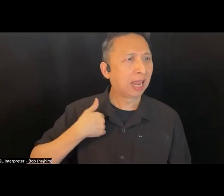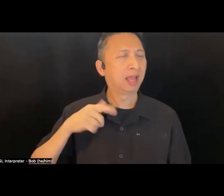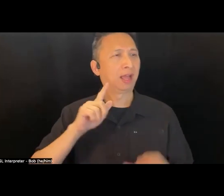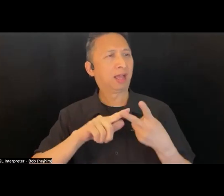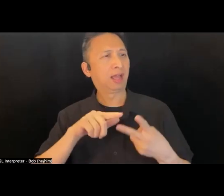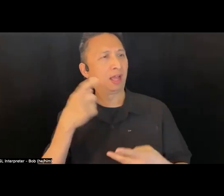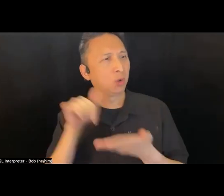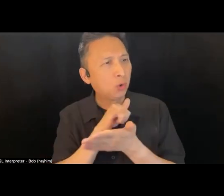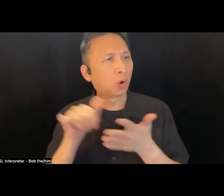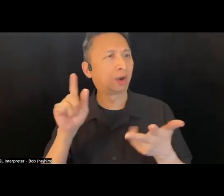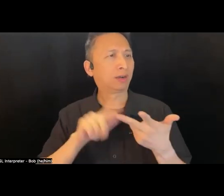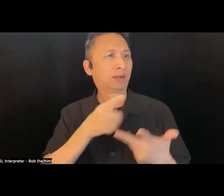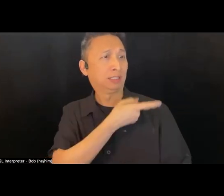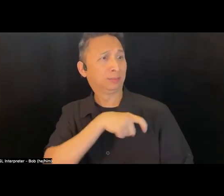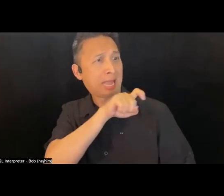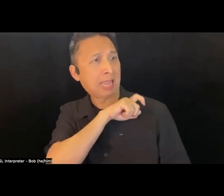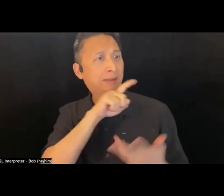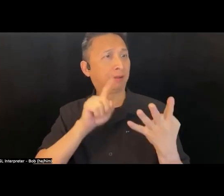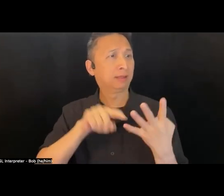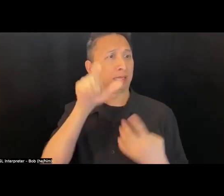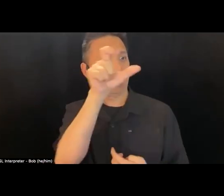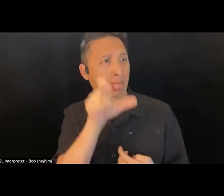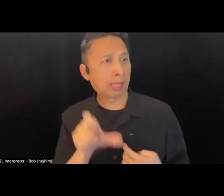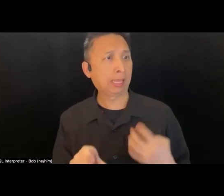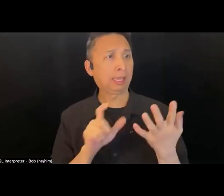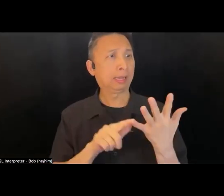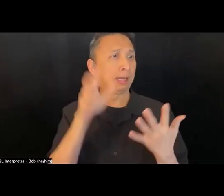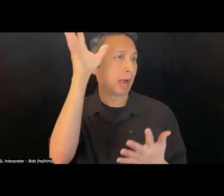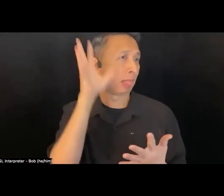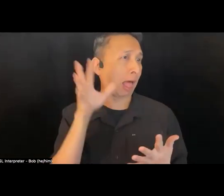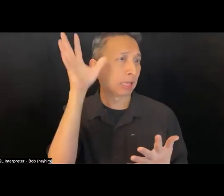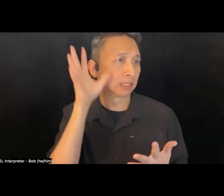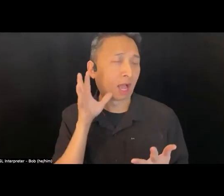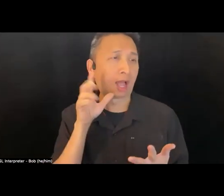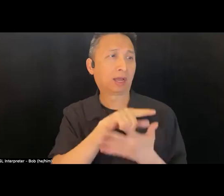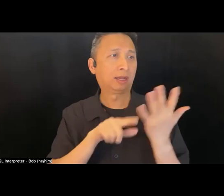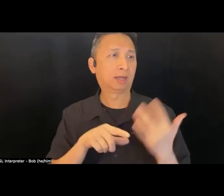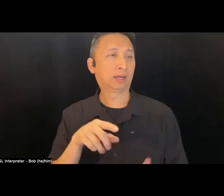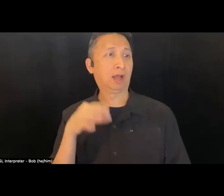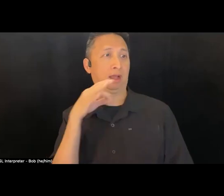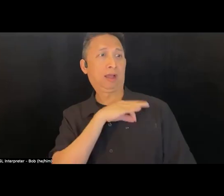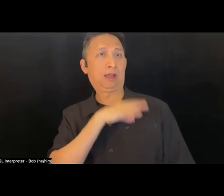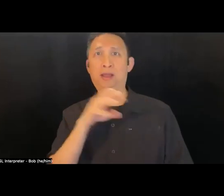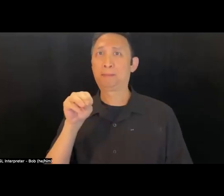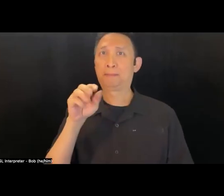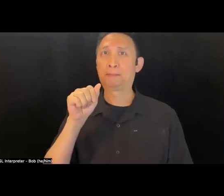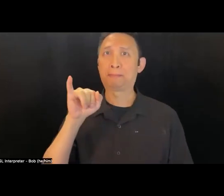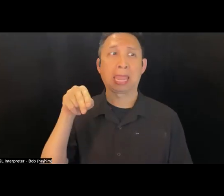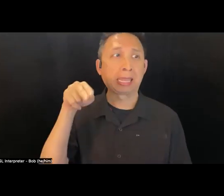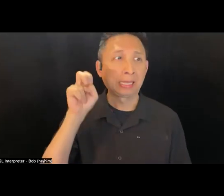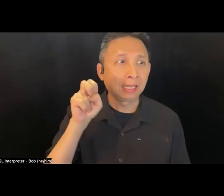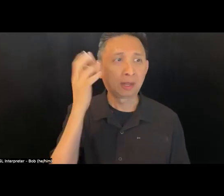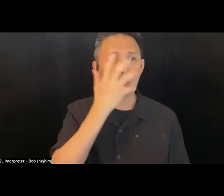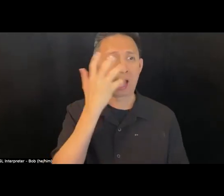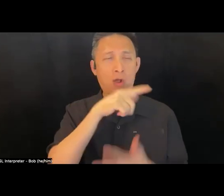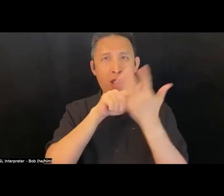Spain, Italy, Alaska, and even Maine. It's amazing to have all of you here